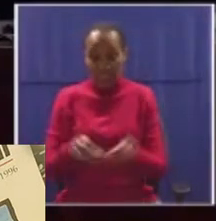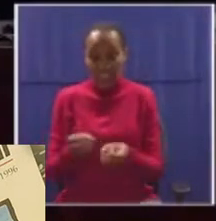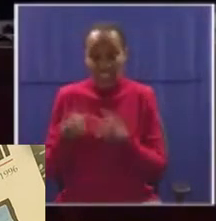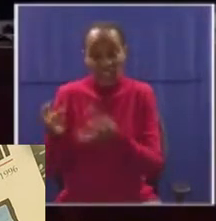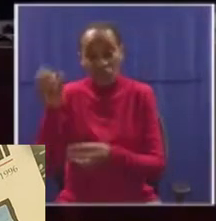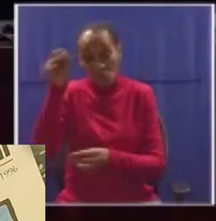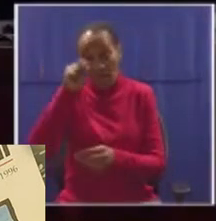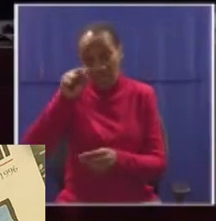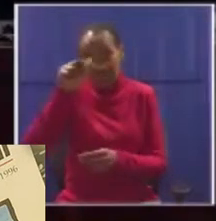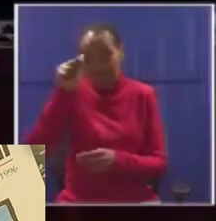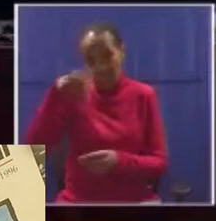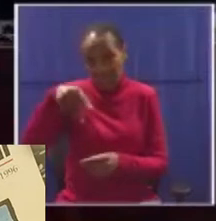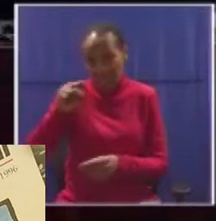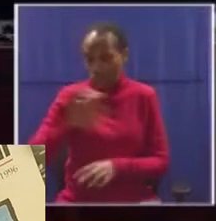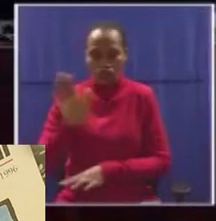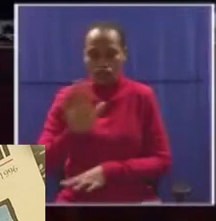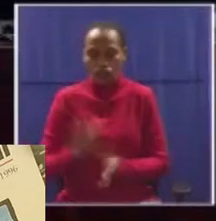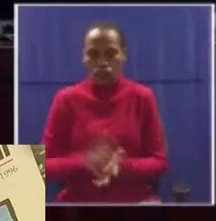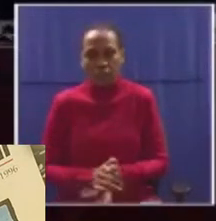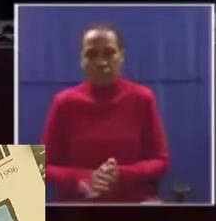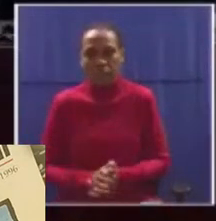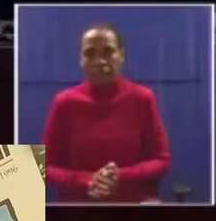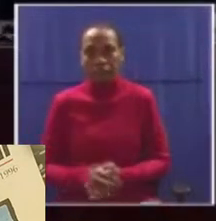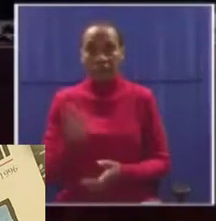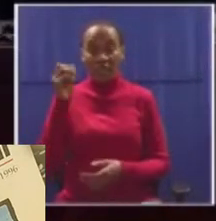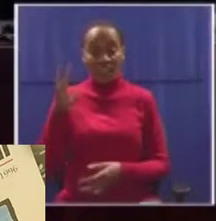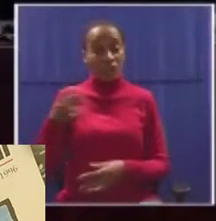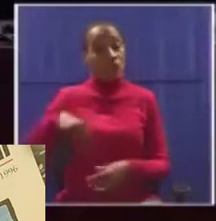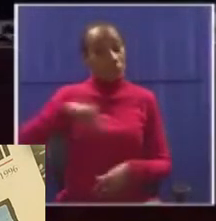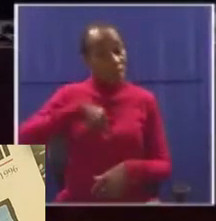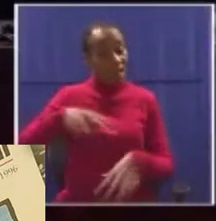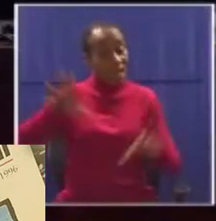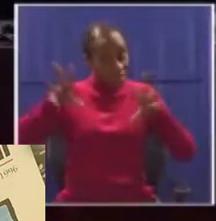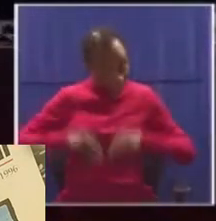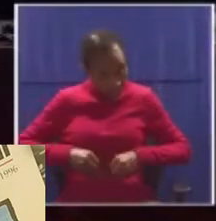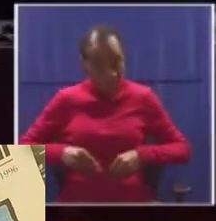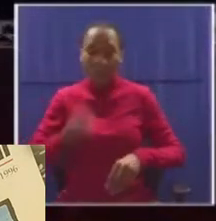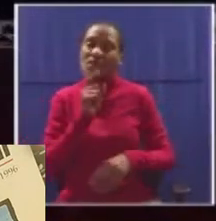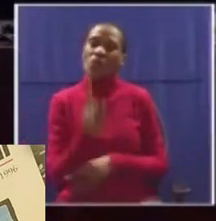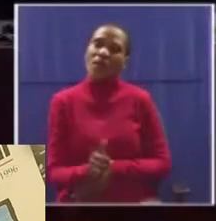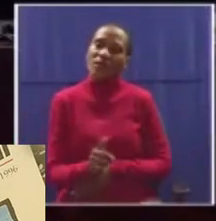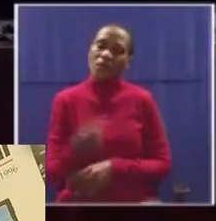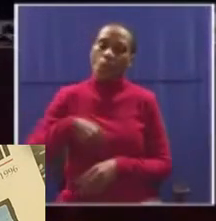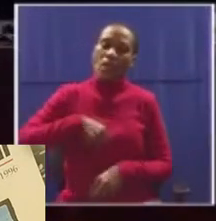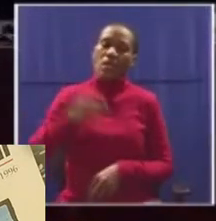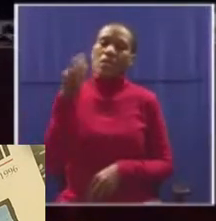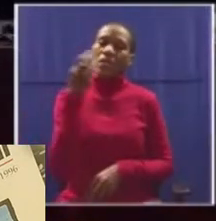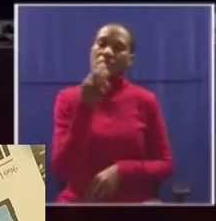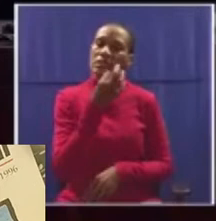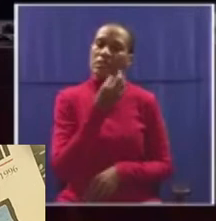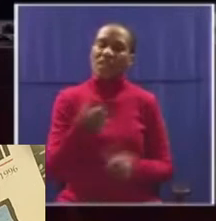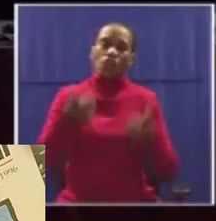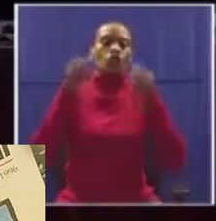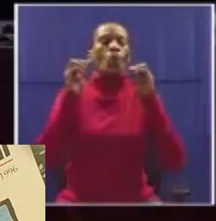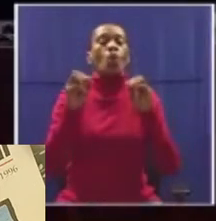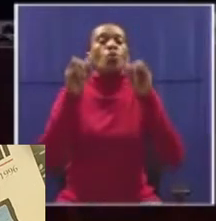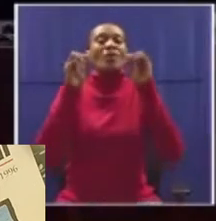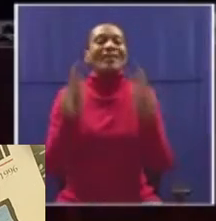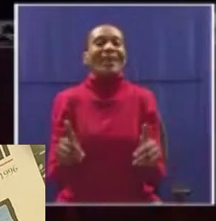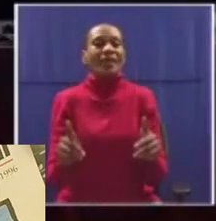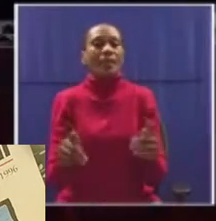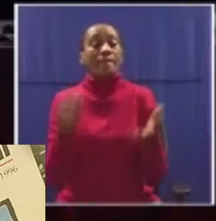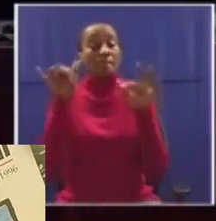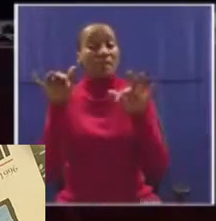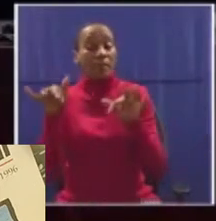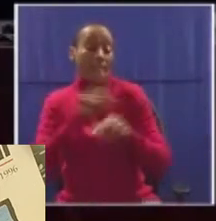and use this equipment if we do permit them we'll be granting the costly credit group of